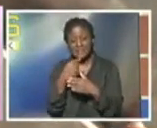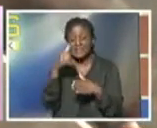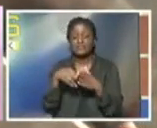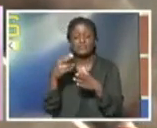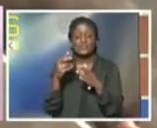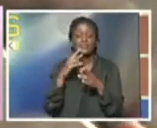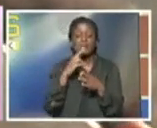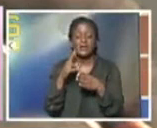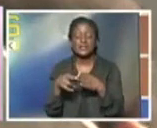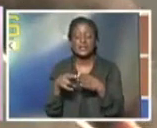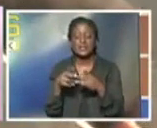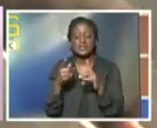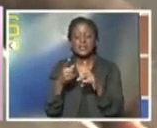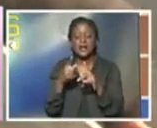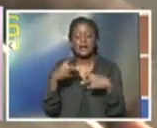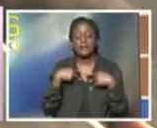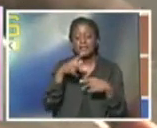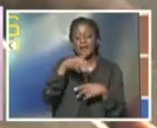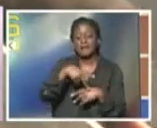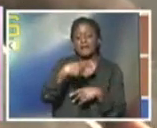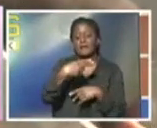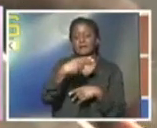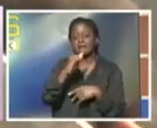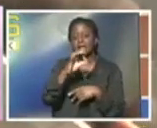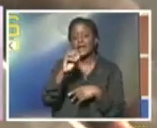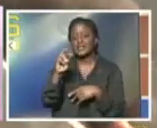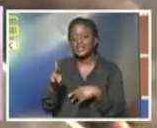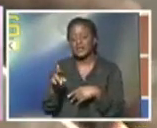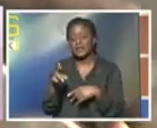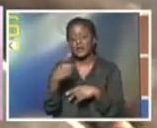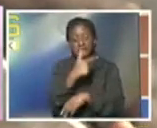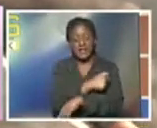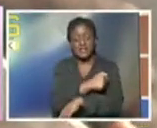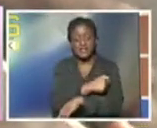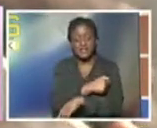Pfizer vaccine, and we are reviewing all of the scientific literature to